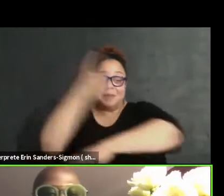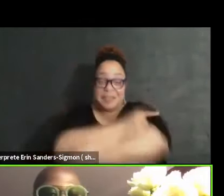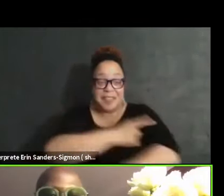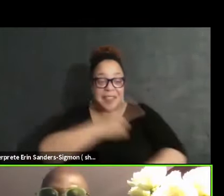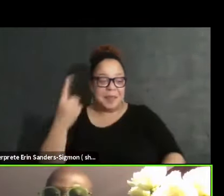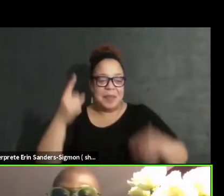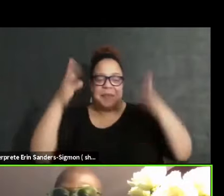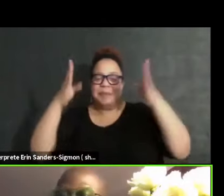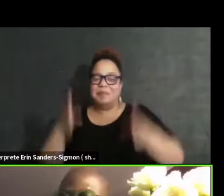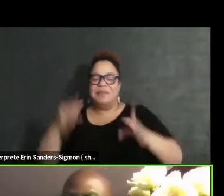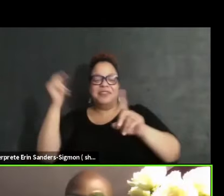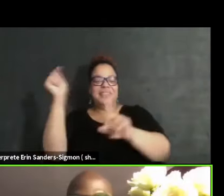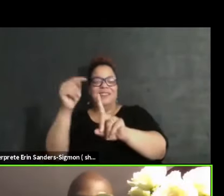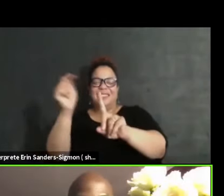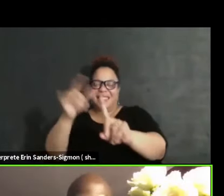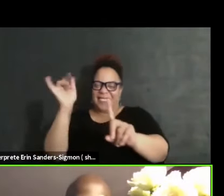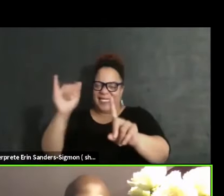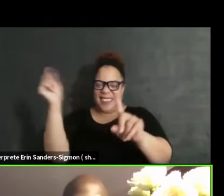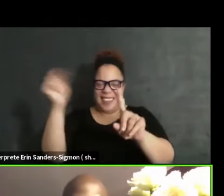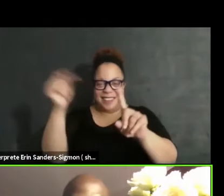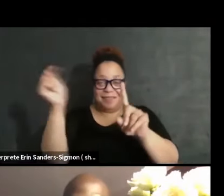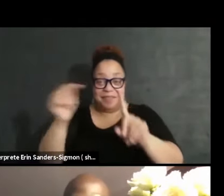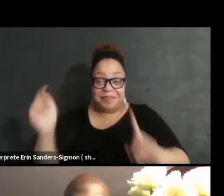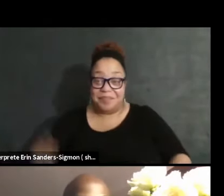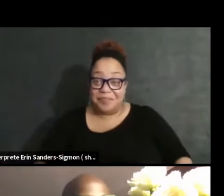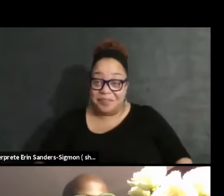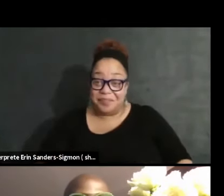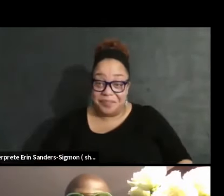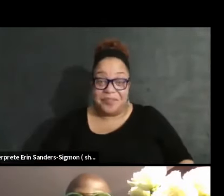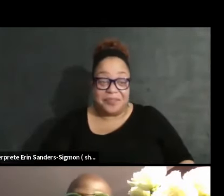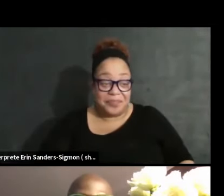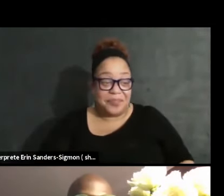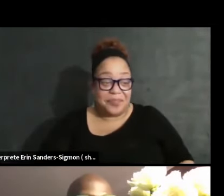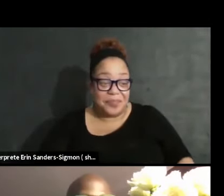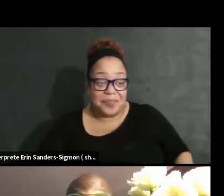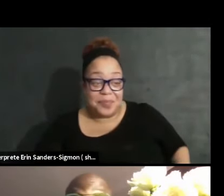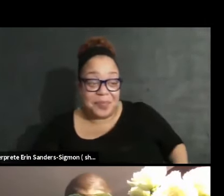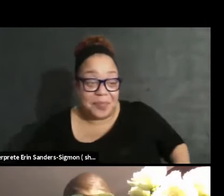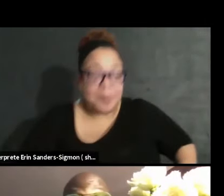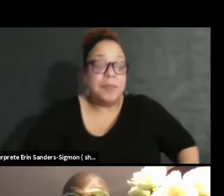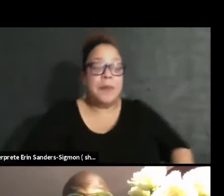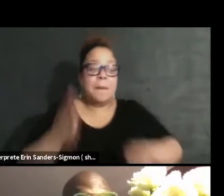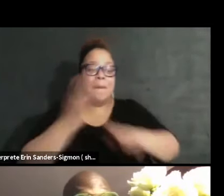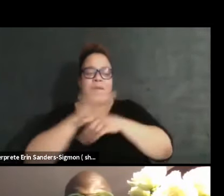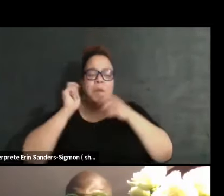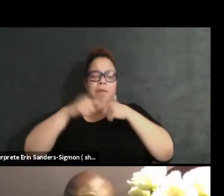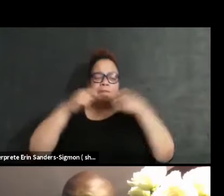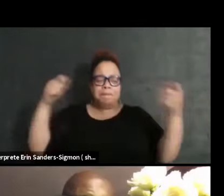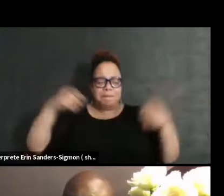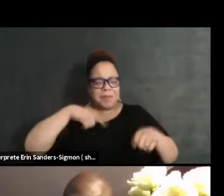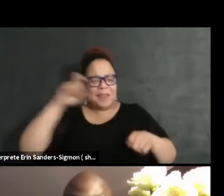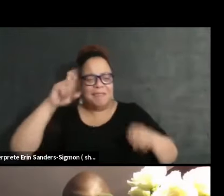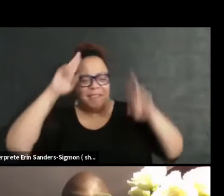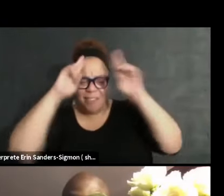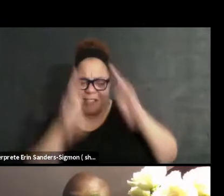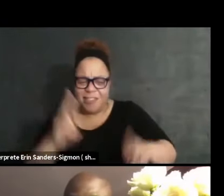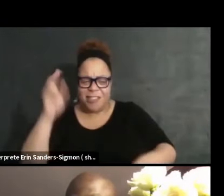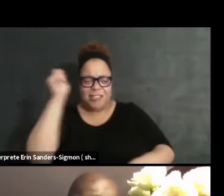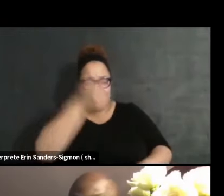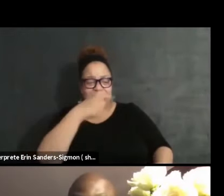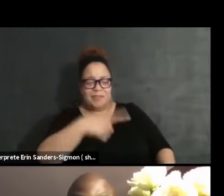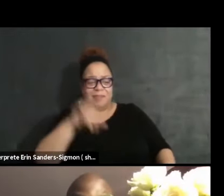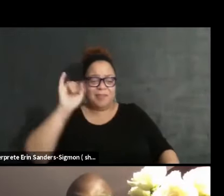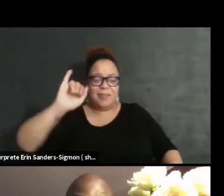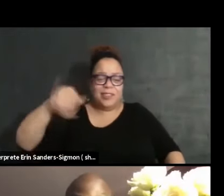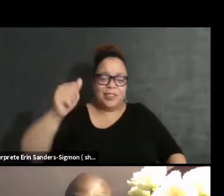Let's go. We're gonna leave because we got a show, but we had to make sure that we gave some honor to our Joni. Listen, Joni man, is I'm fearless, hardworking,